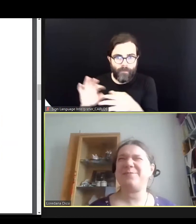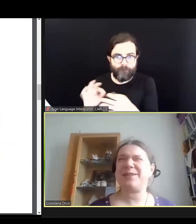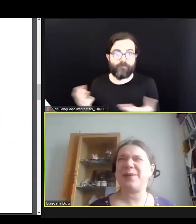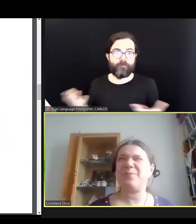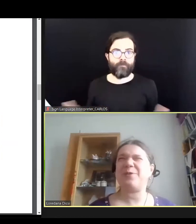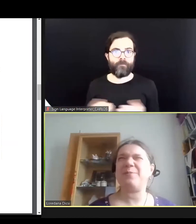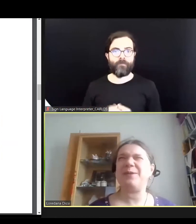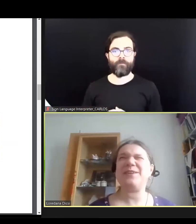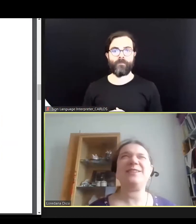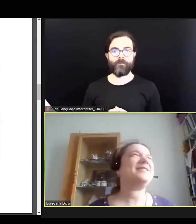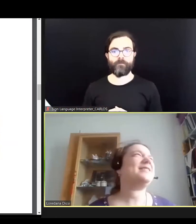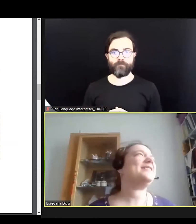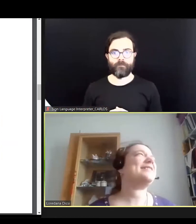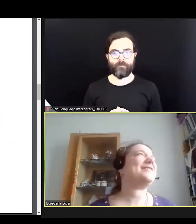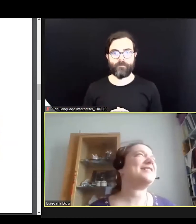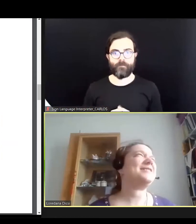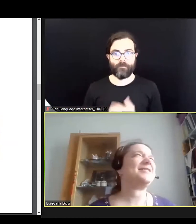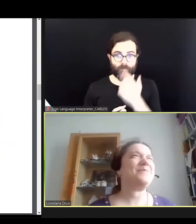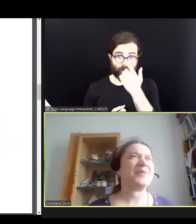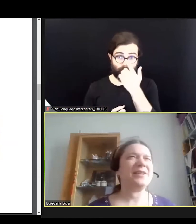Then, very important,